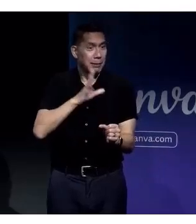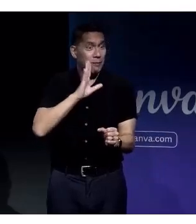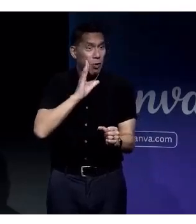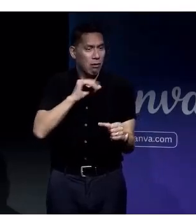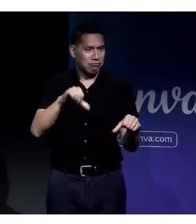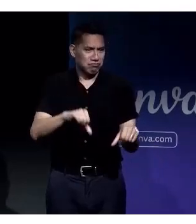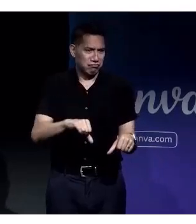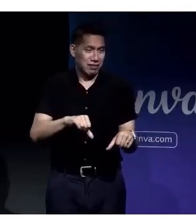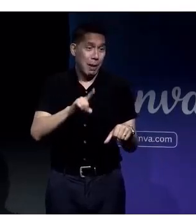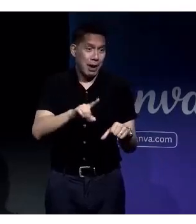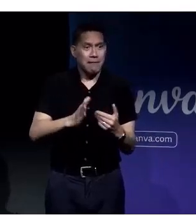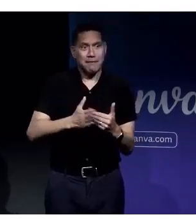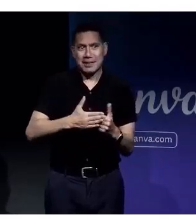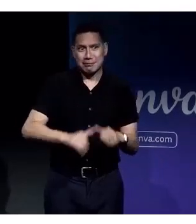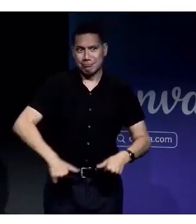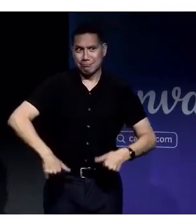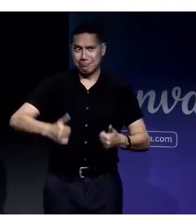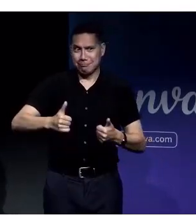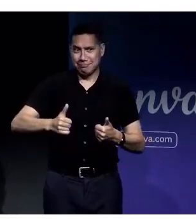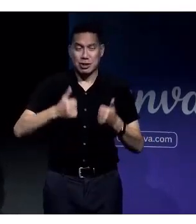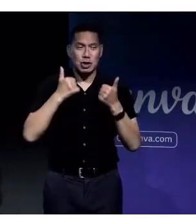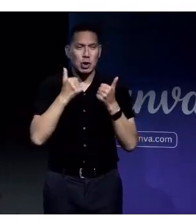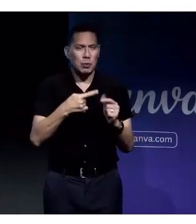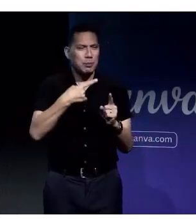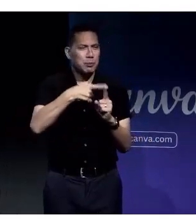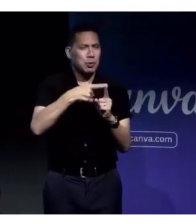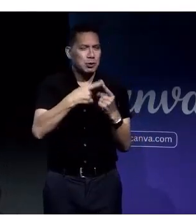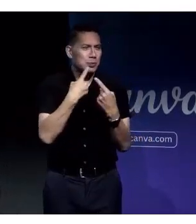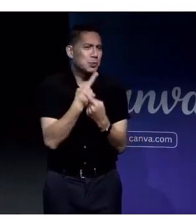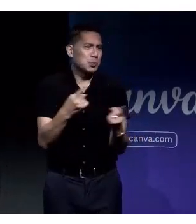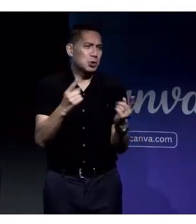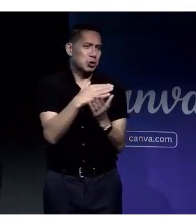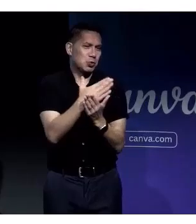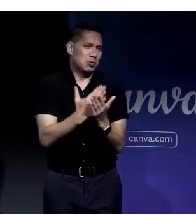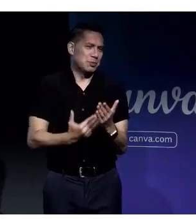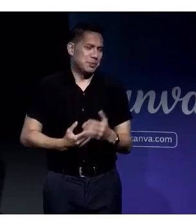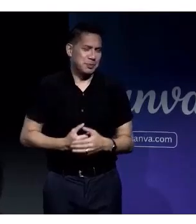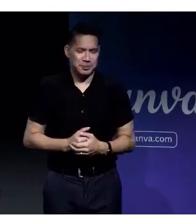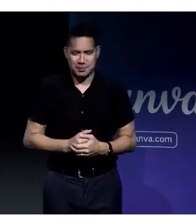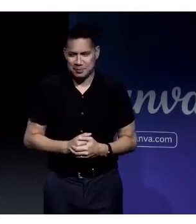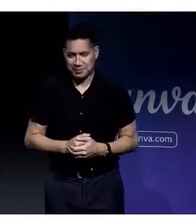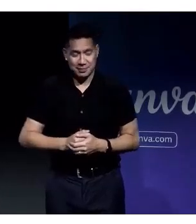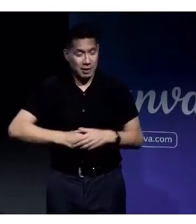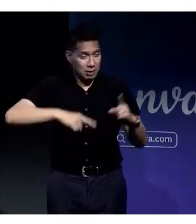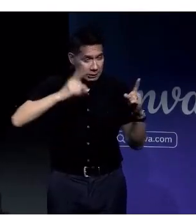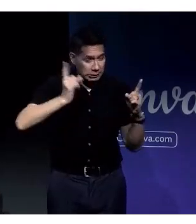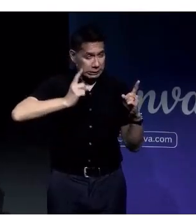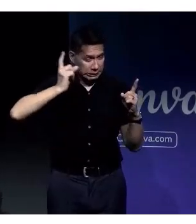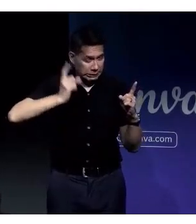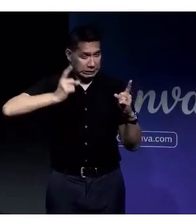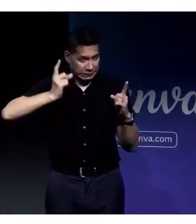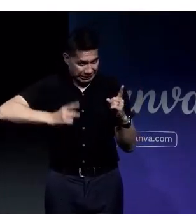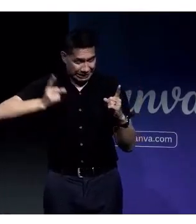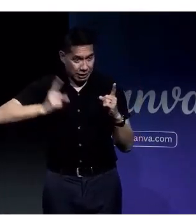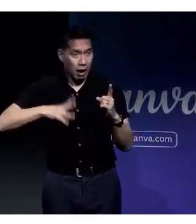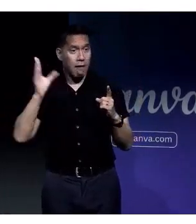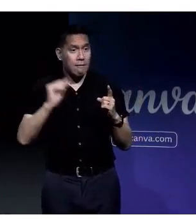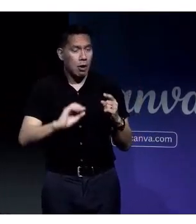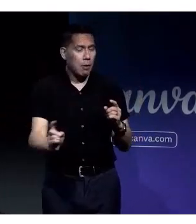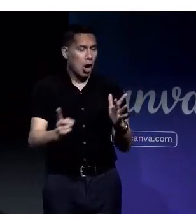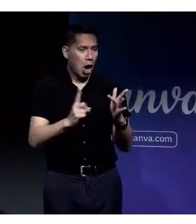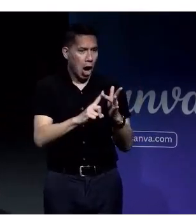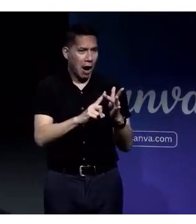good, but then we fixed it. So it's a good news story in the end. All the screenshots you're going to see today are from the iPhone